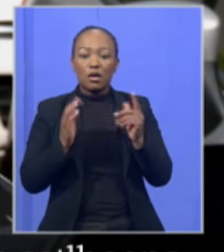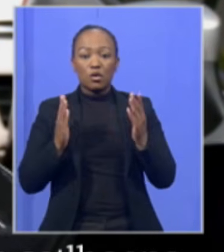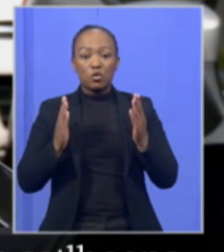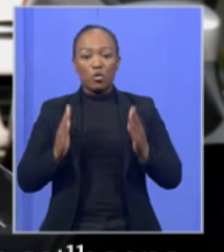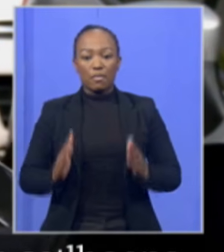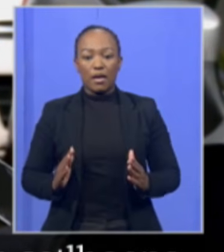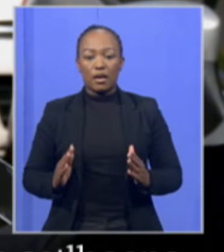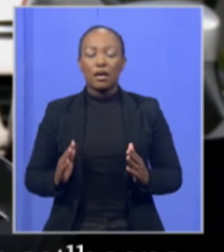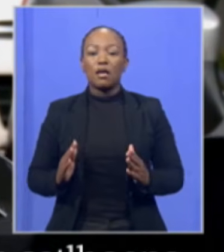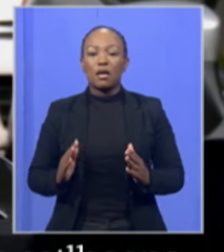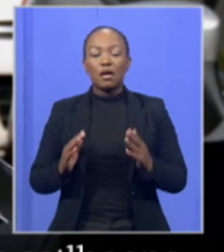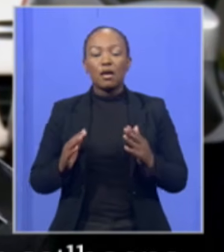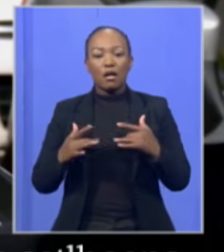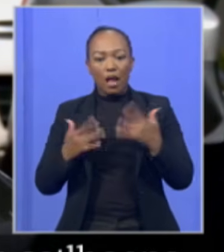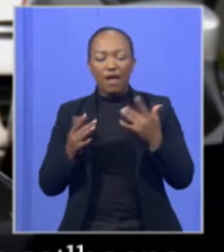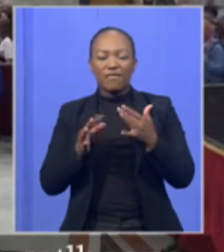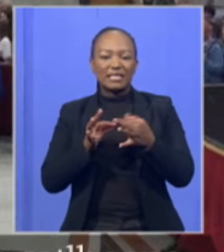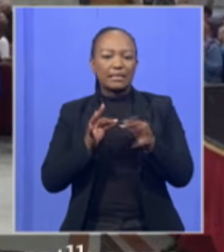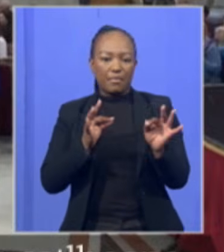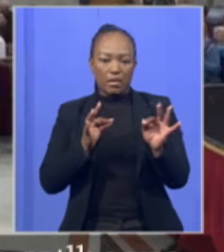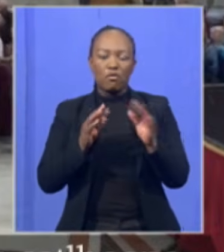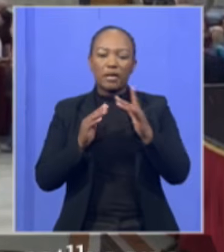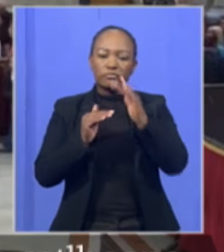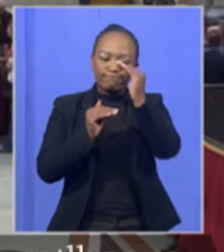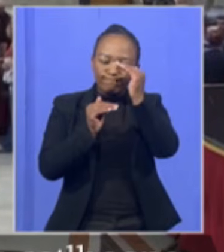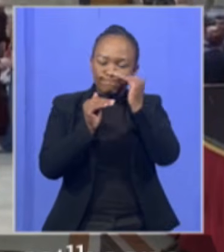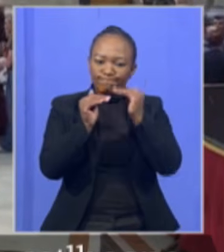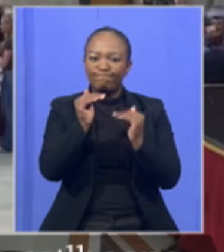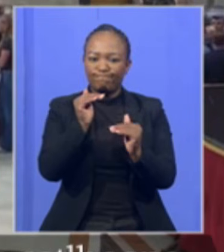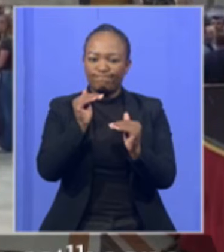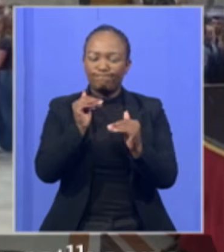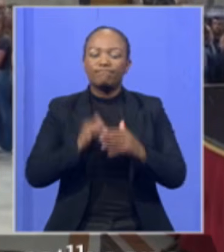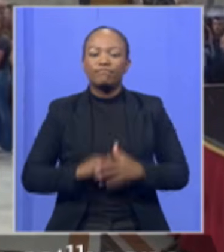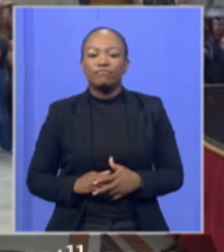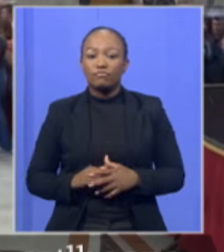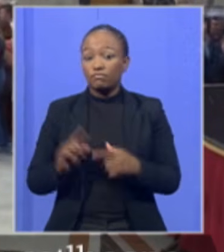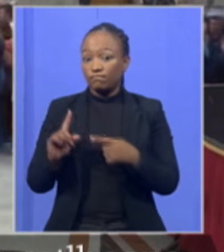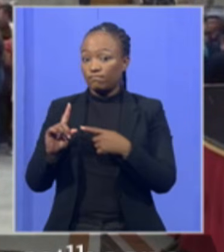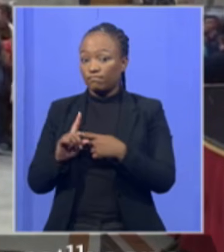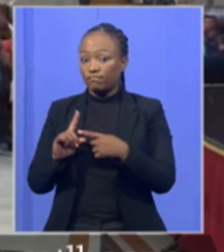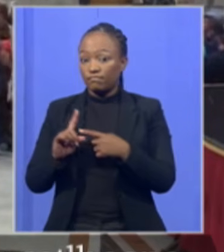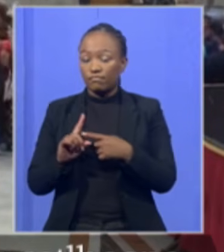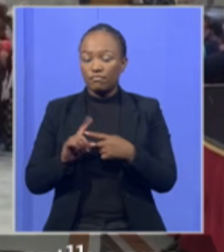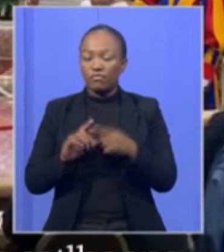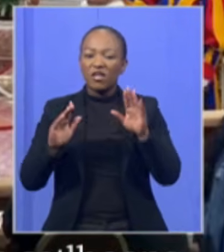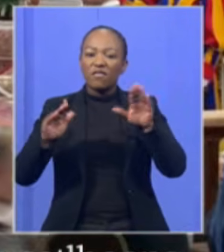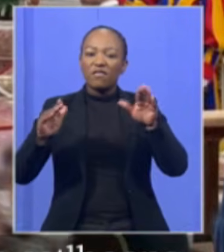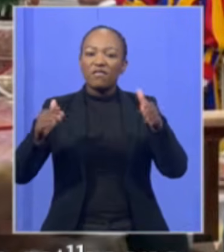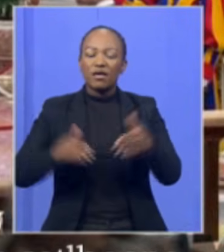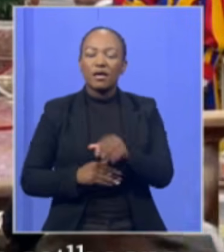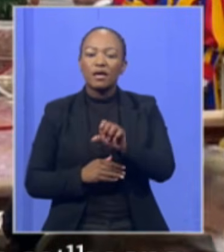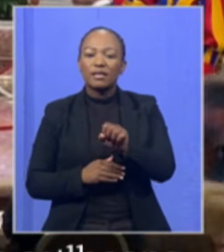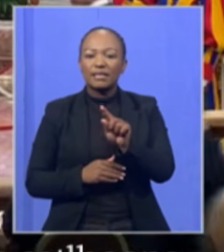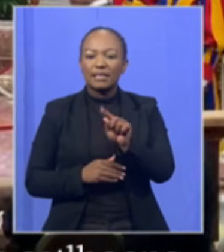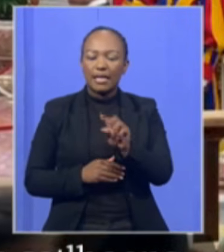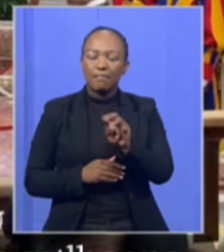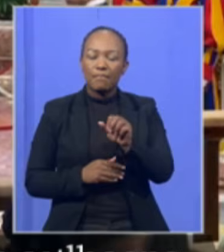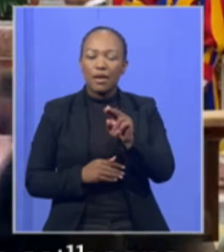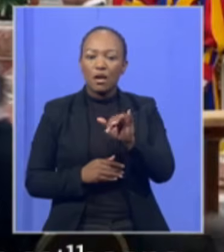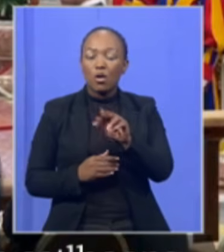a simple life with humility. Pope Francis o tlile go fitlhelwa kwa St. Mary's Major Basilica kwa